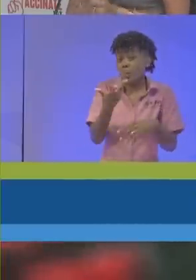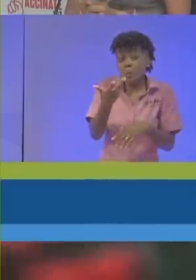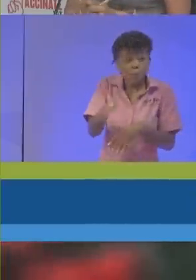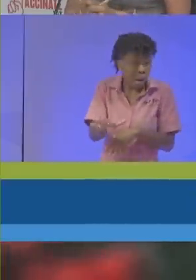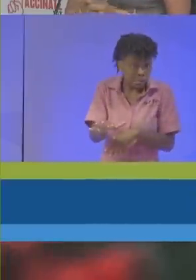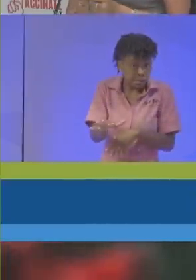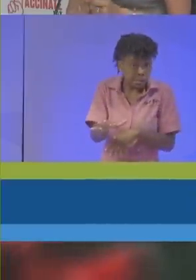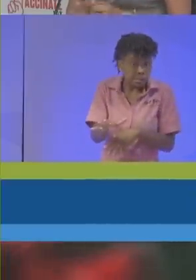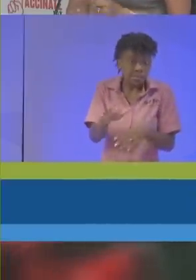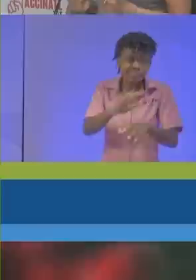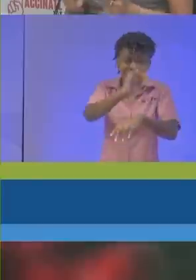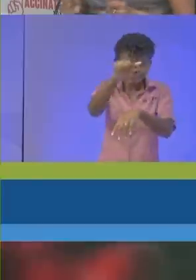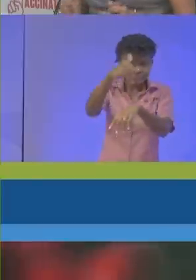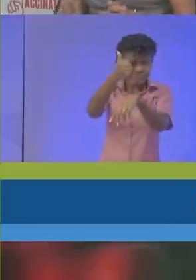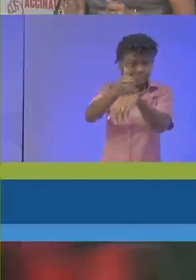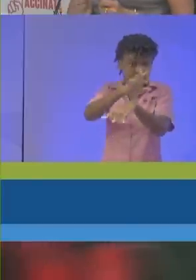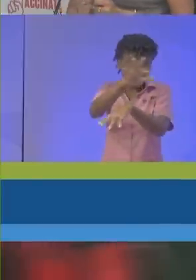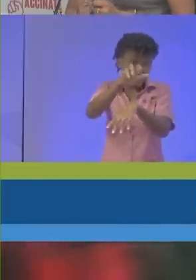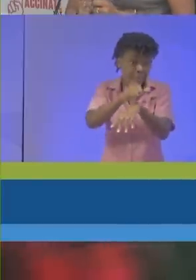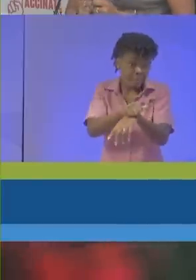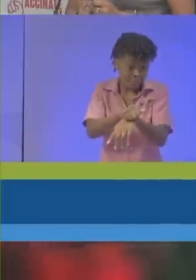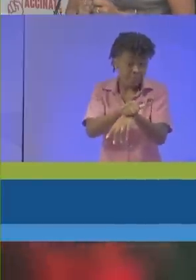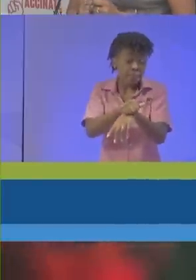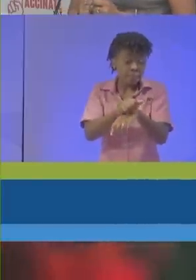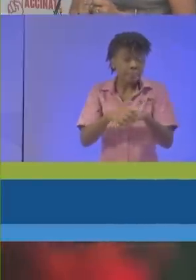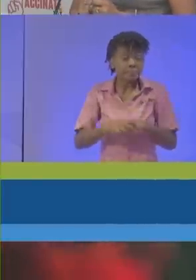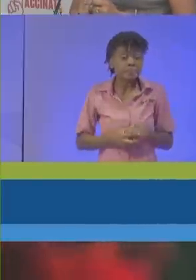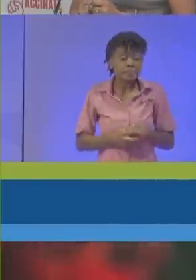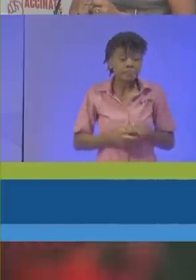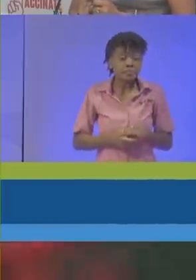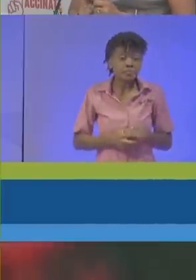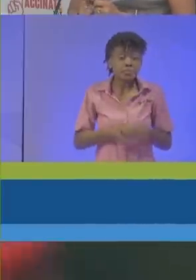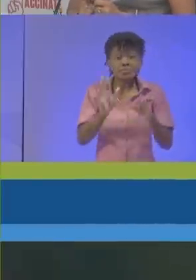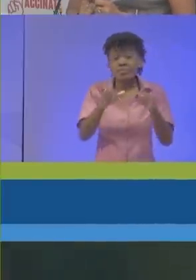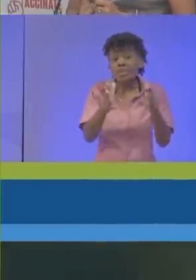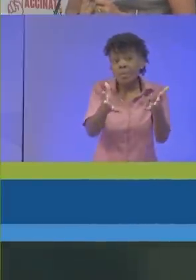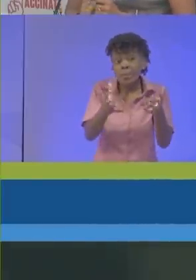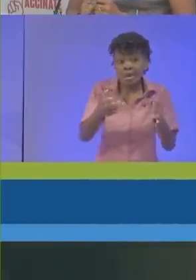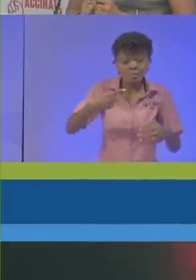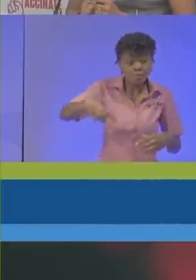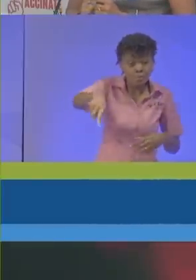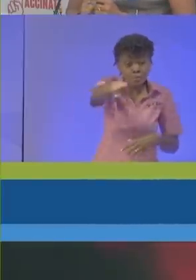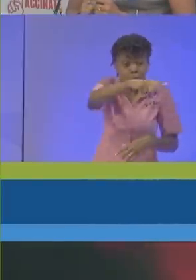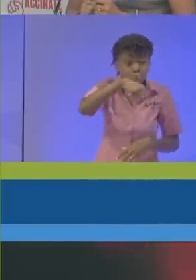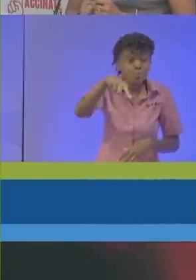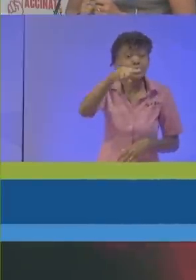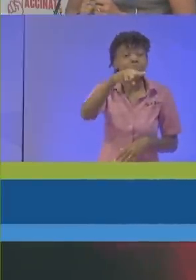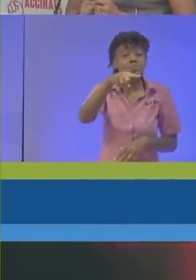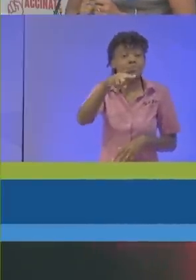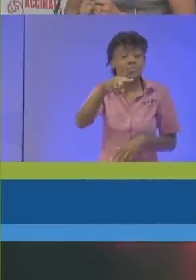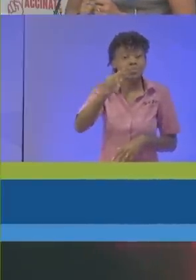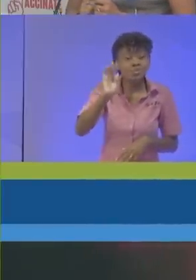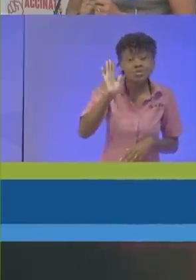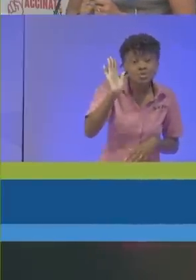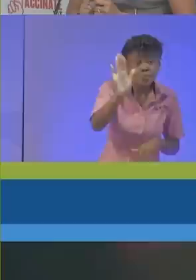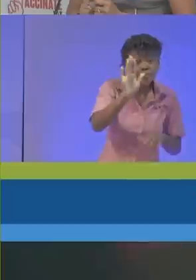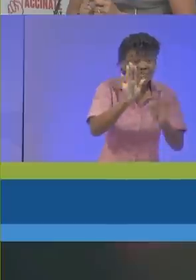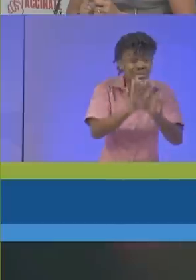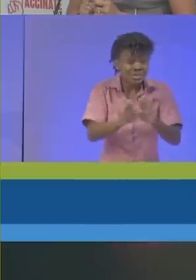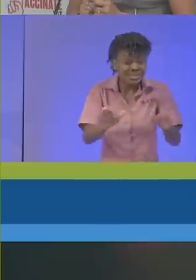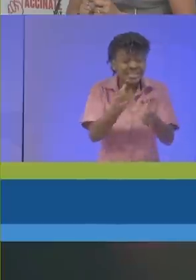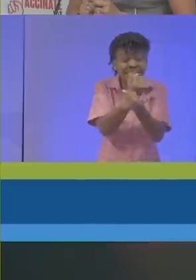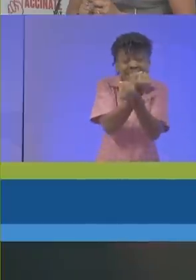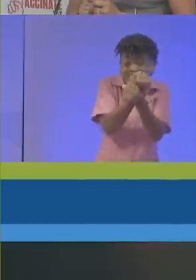to ensure that you and your children are safe when you visit the facilities for the vaccines. We are calling persons